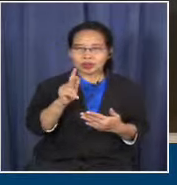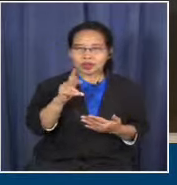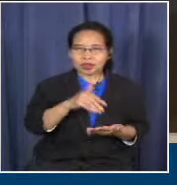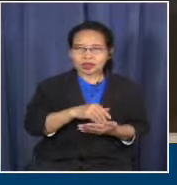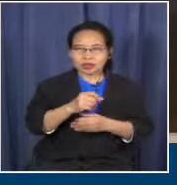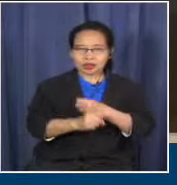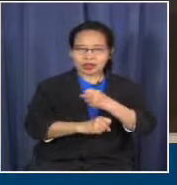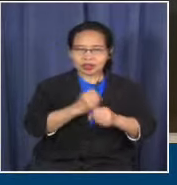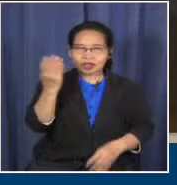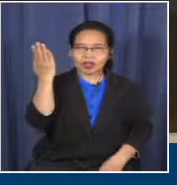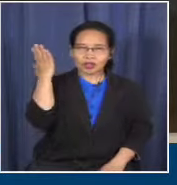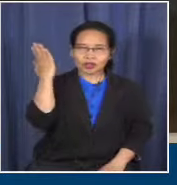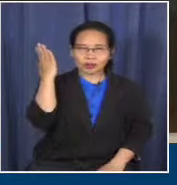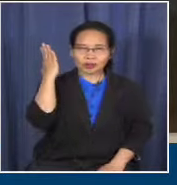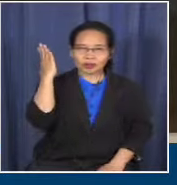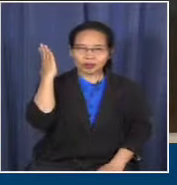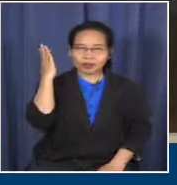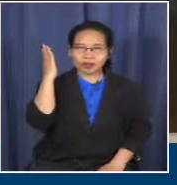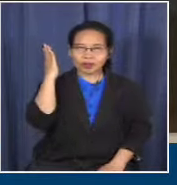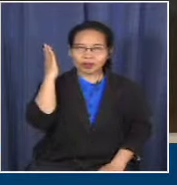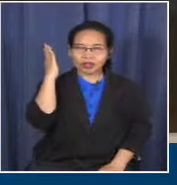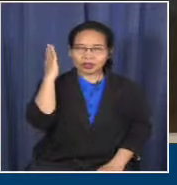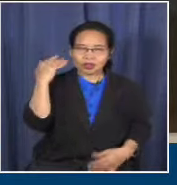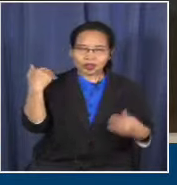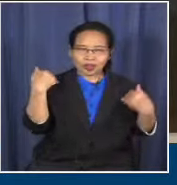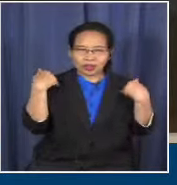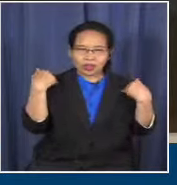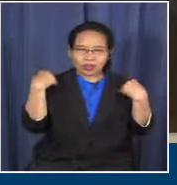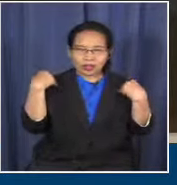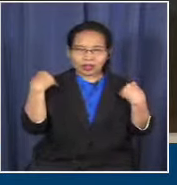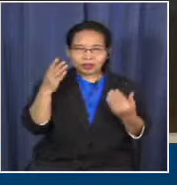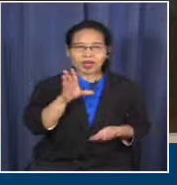This was written in the Bible more than 3,000 years ago.